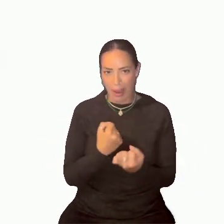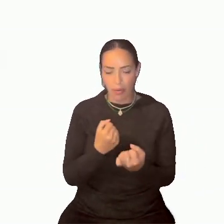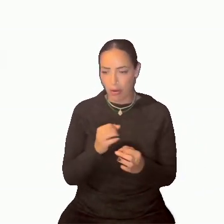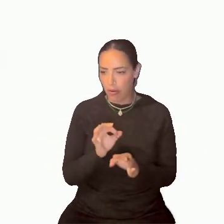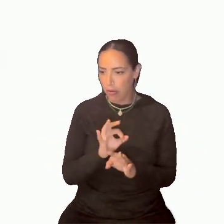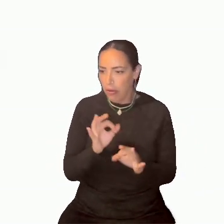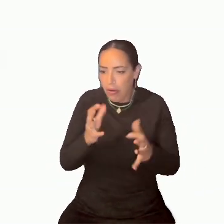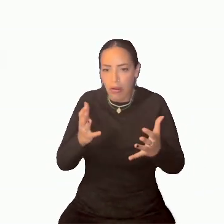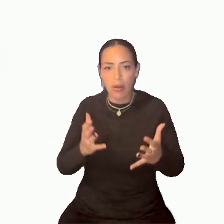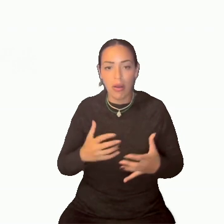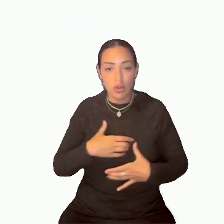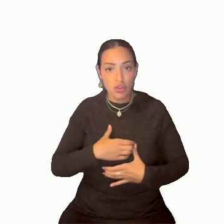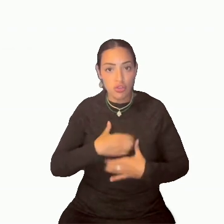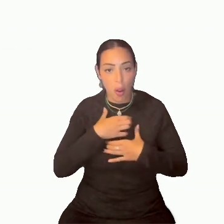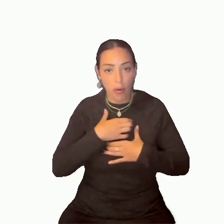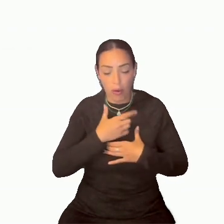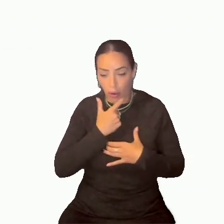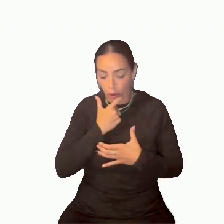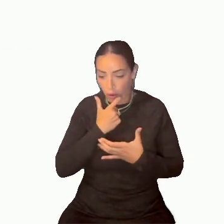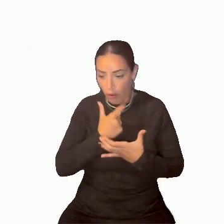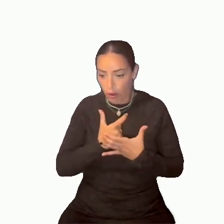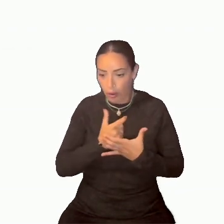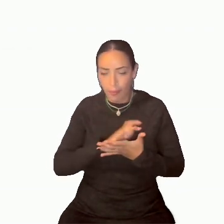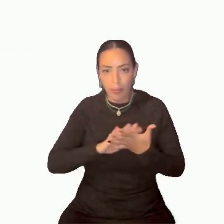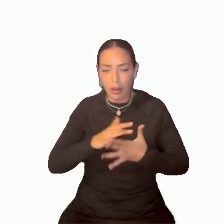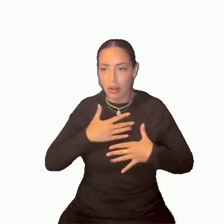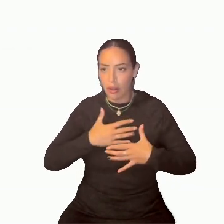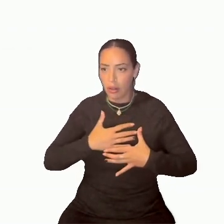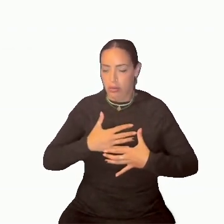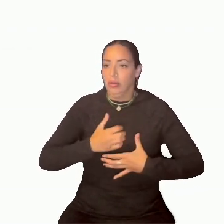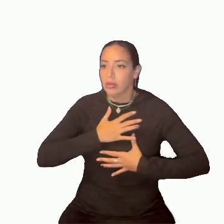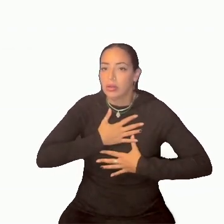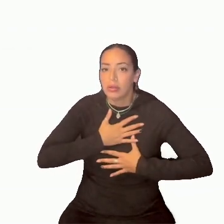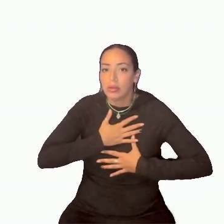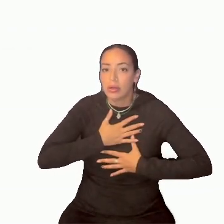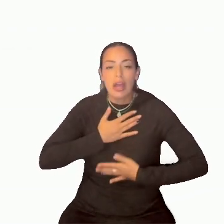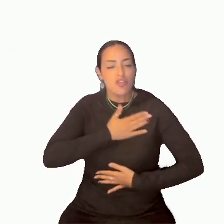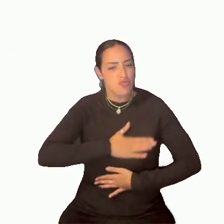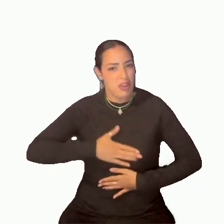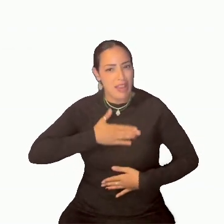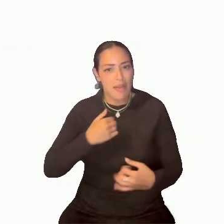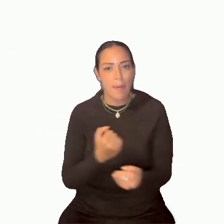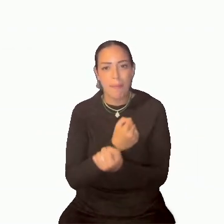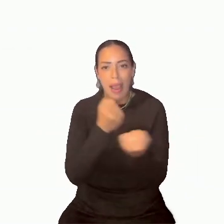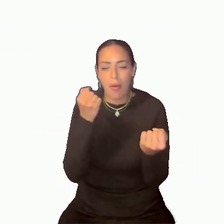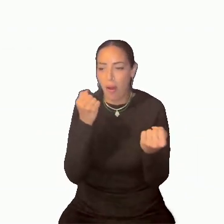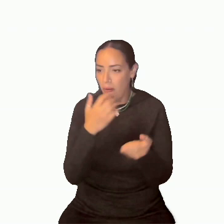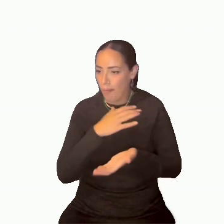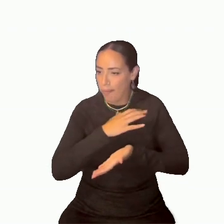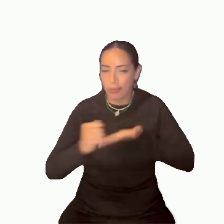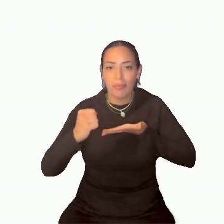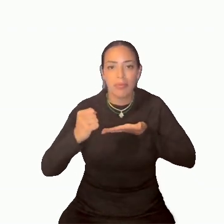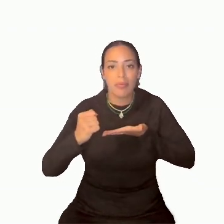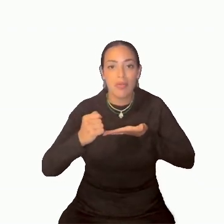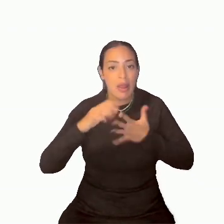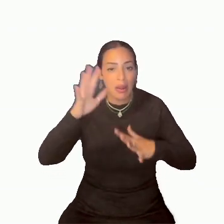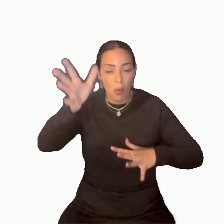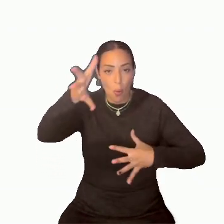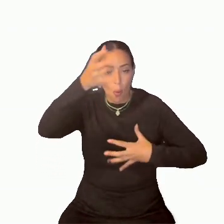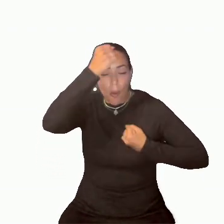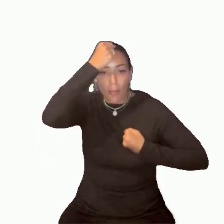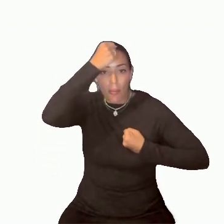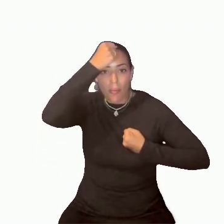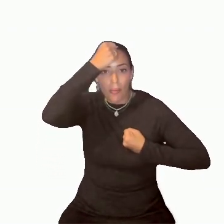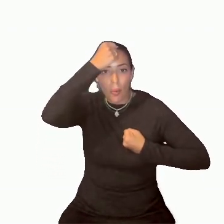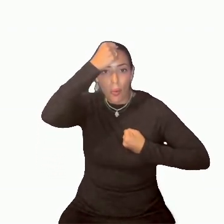powerlessness. Shock and incredulity can take our breath away, and grief and powerlessness often comfort our hearts and our